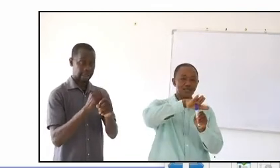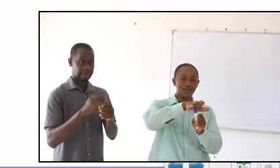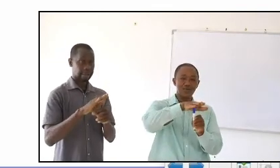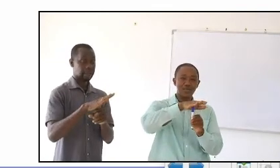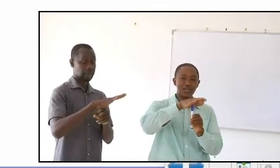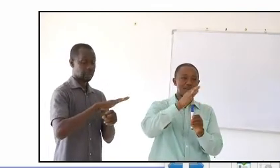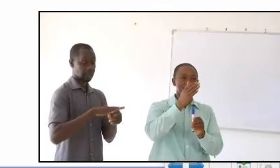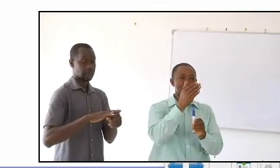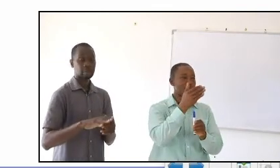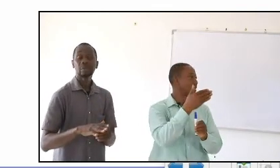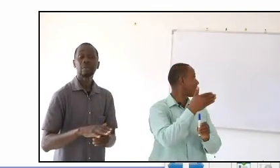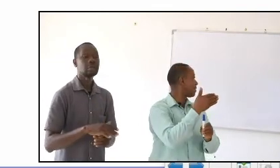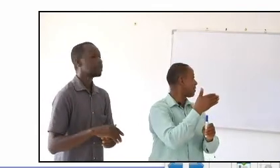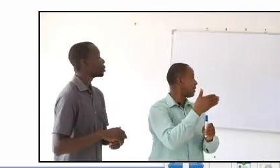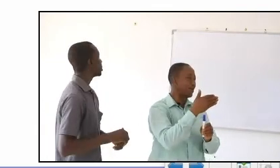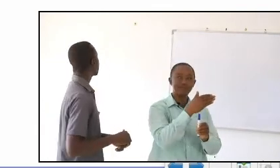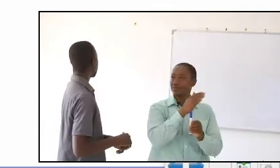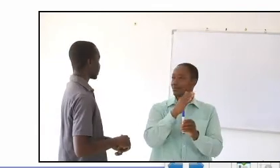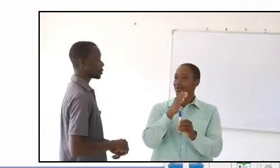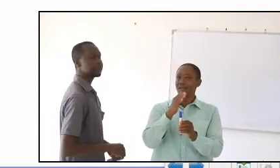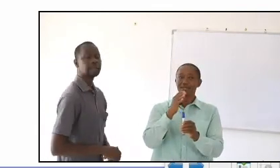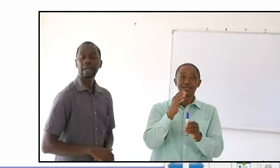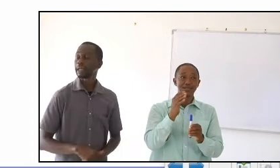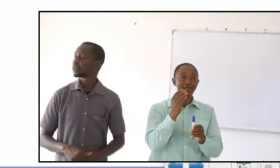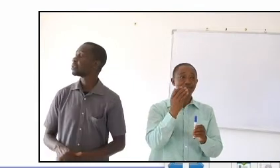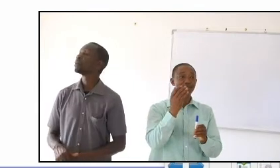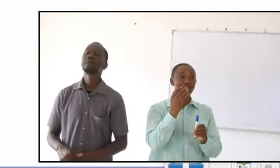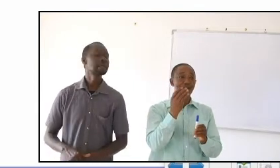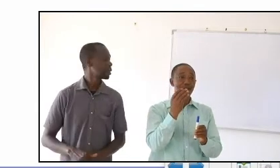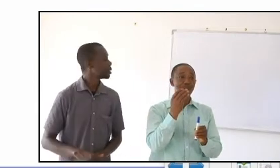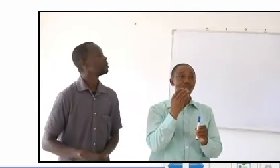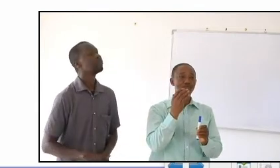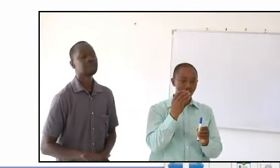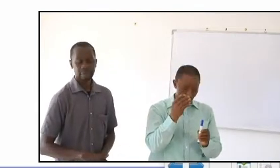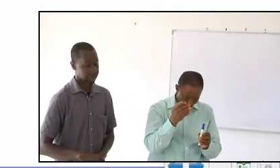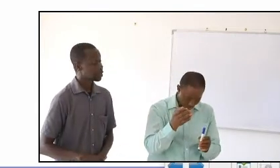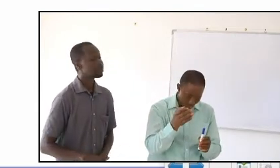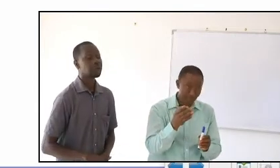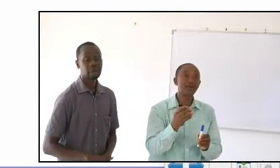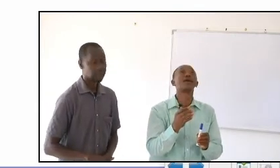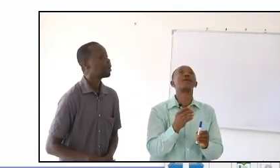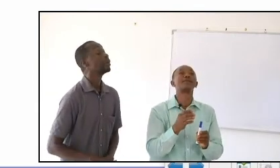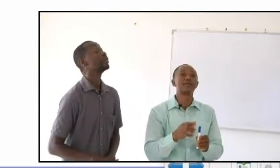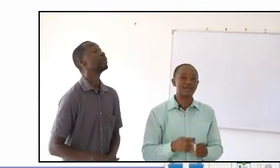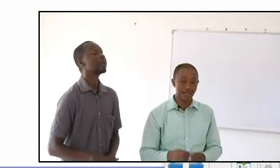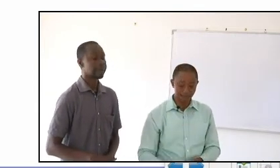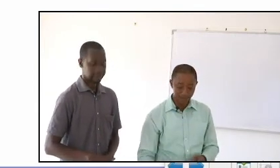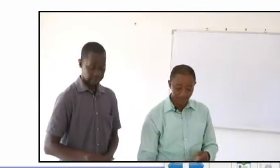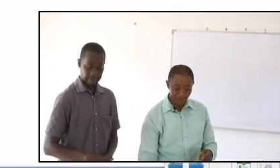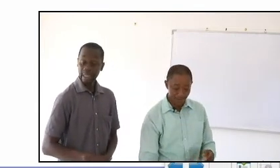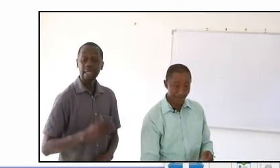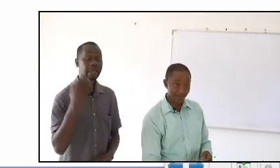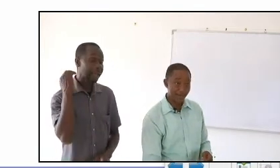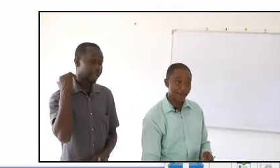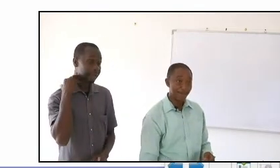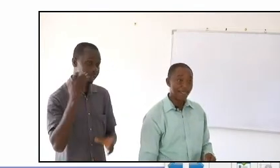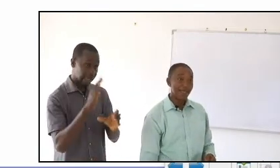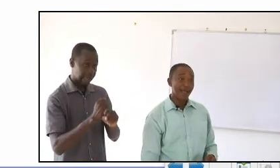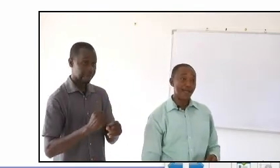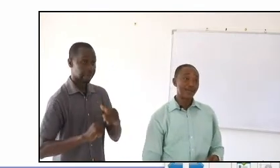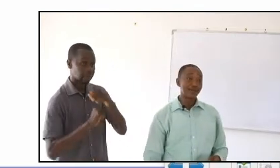rotate, like you can turn left, right, and it also allows you to go up and down,